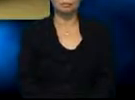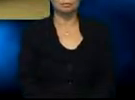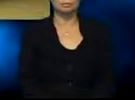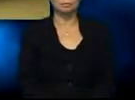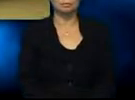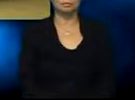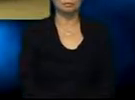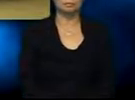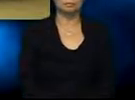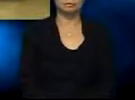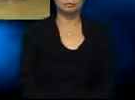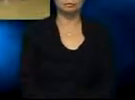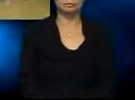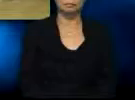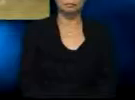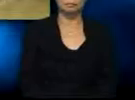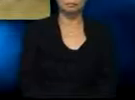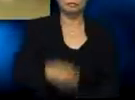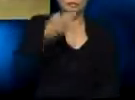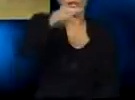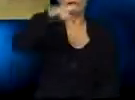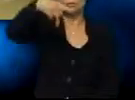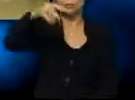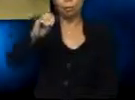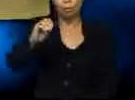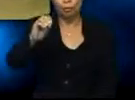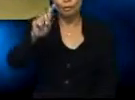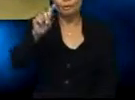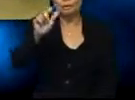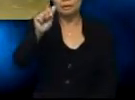A hippopotamus breathes through its nose.